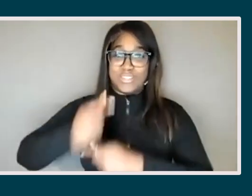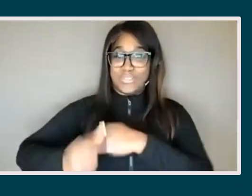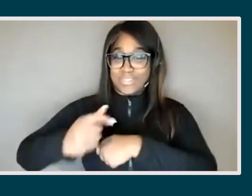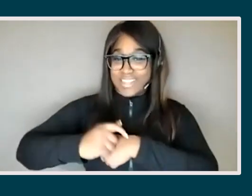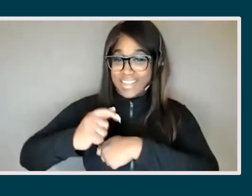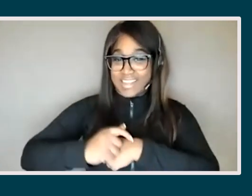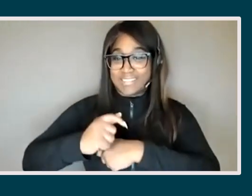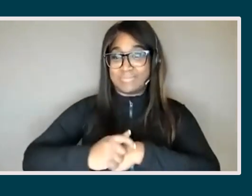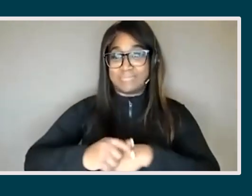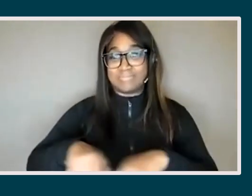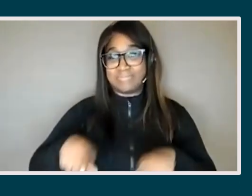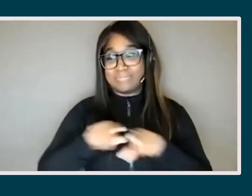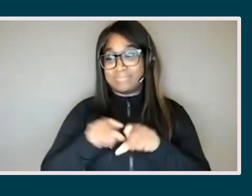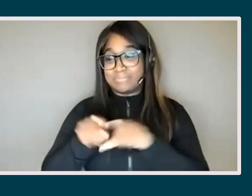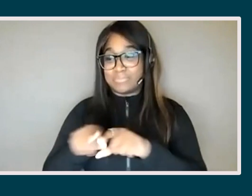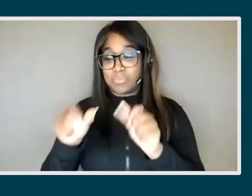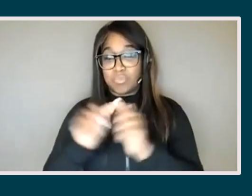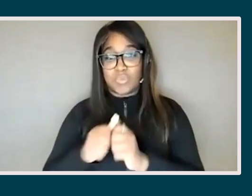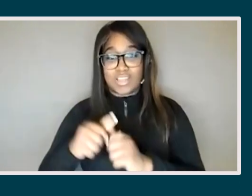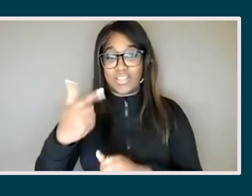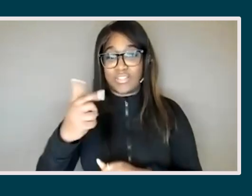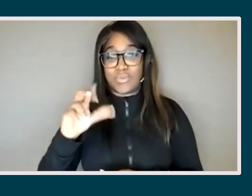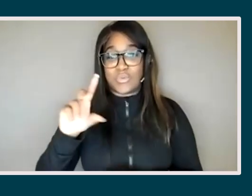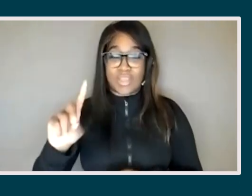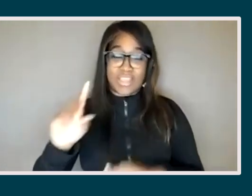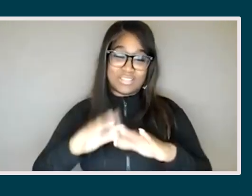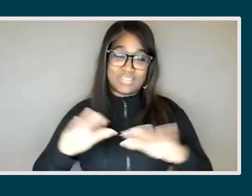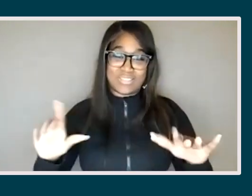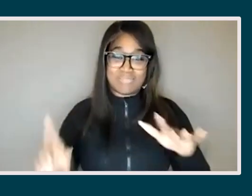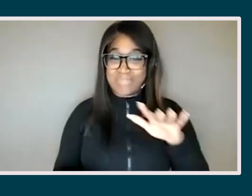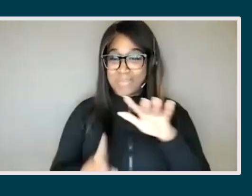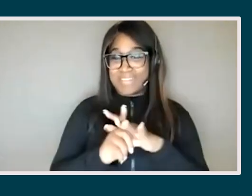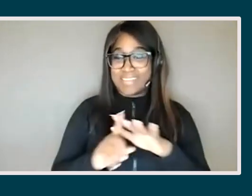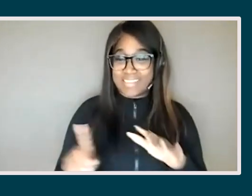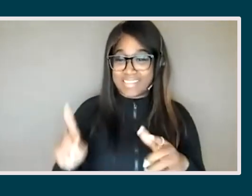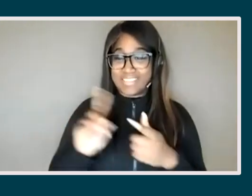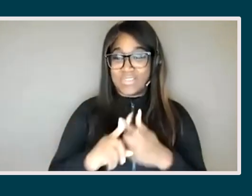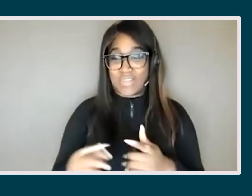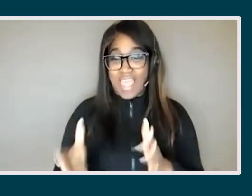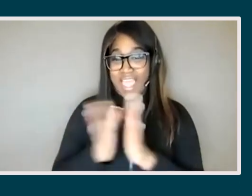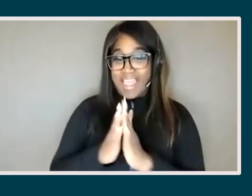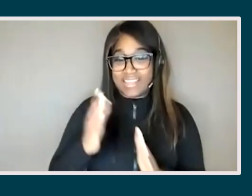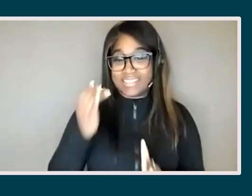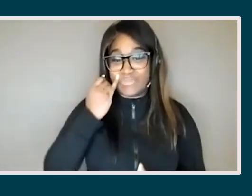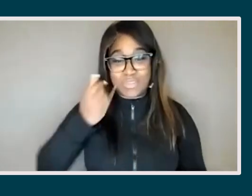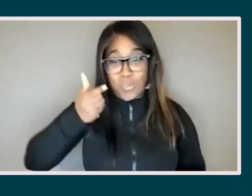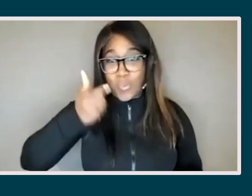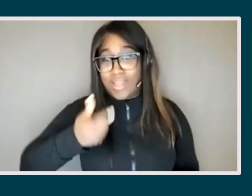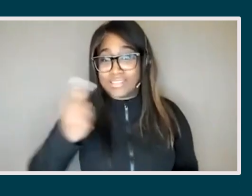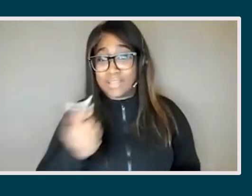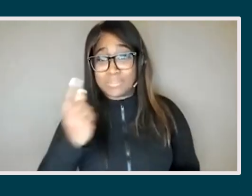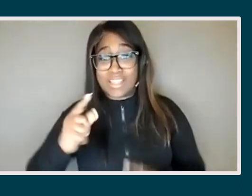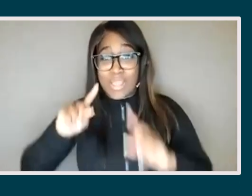even with the grandkids popping in to ask if we can watch something and go